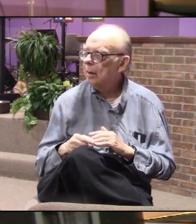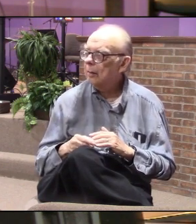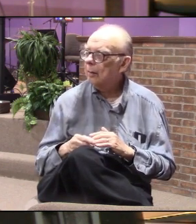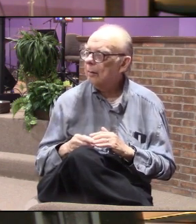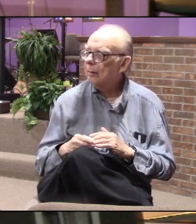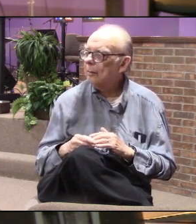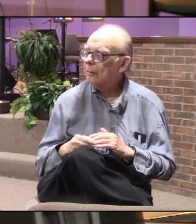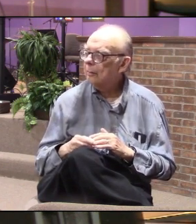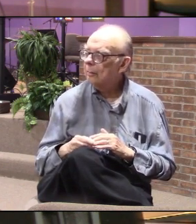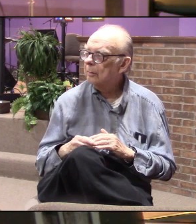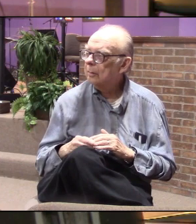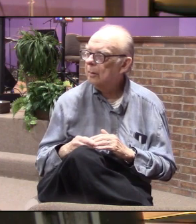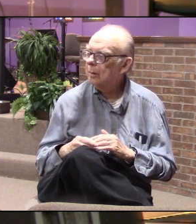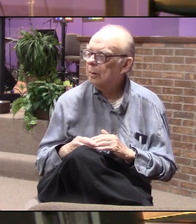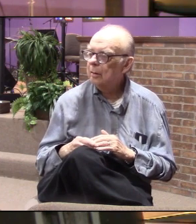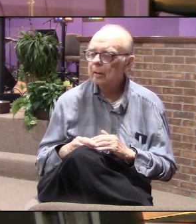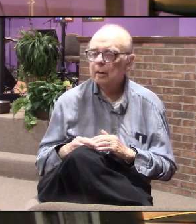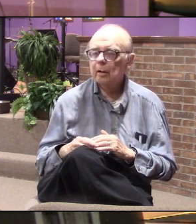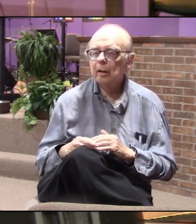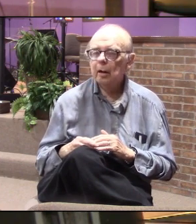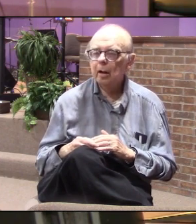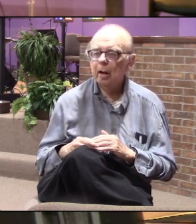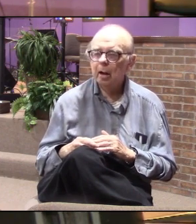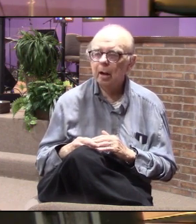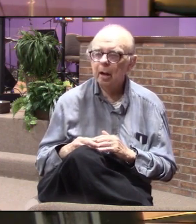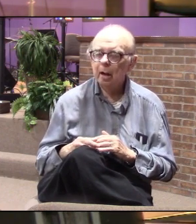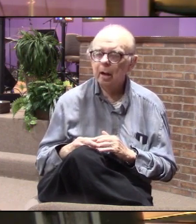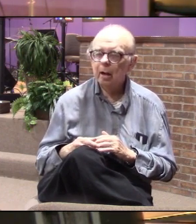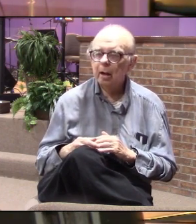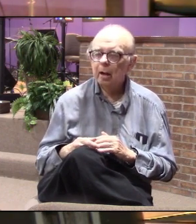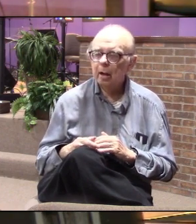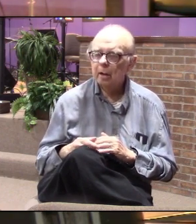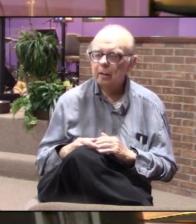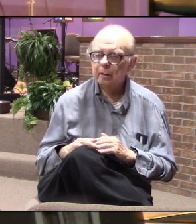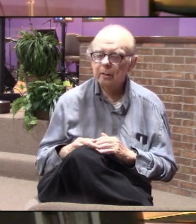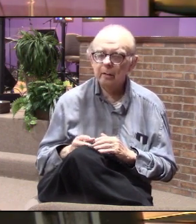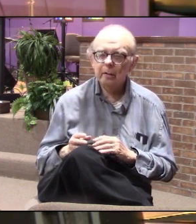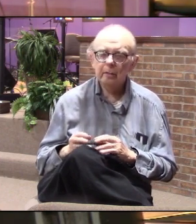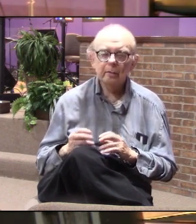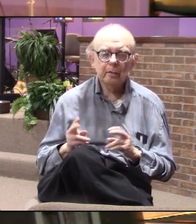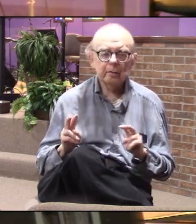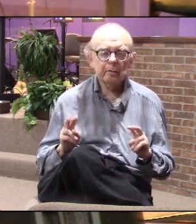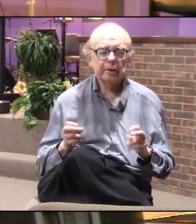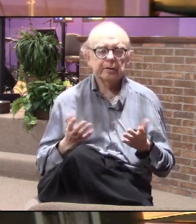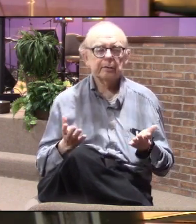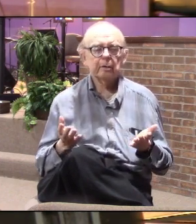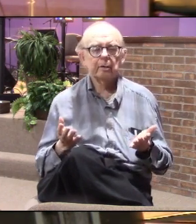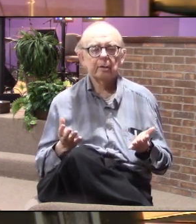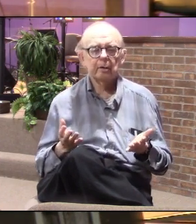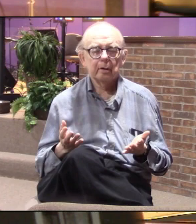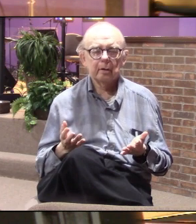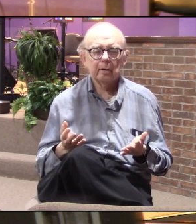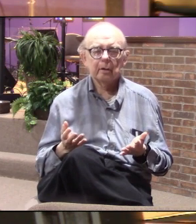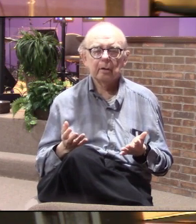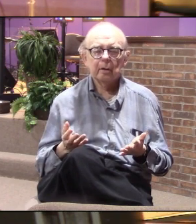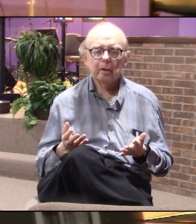this? Let's do this, and let's just read the verses. And I'll finish as I get through these